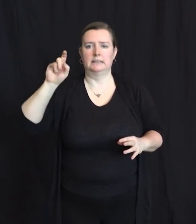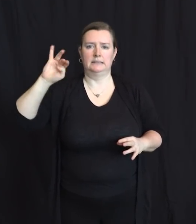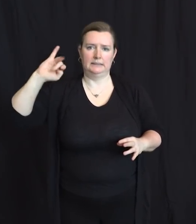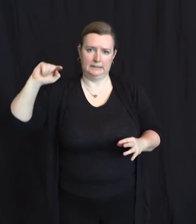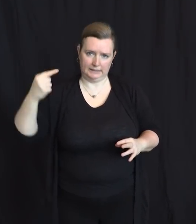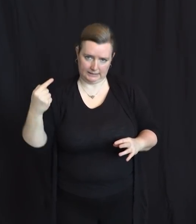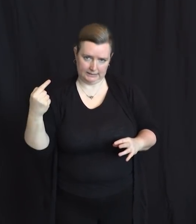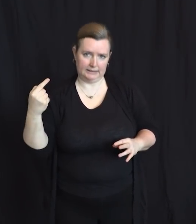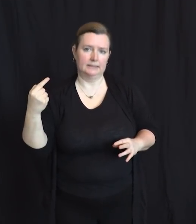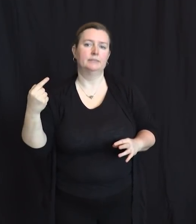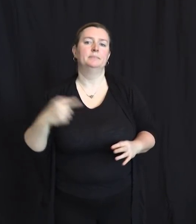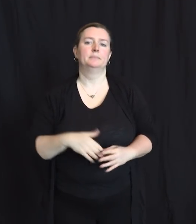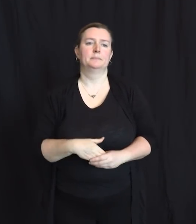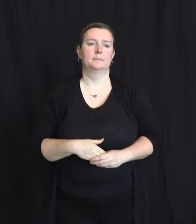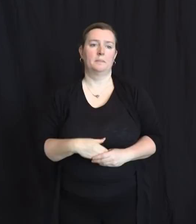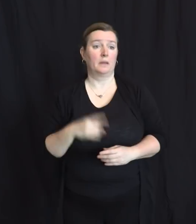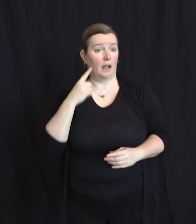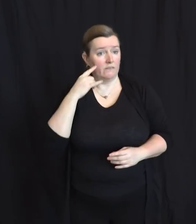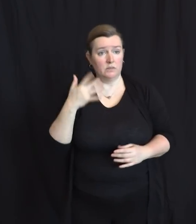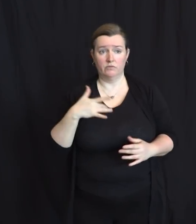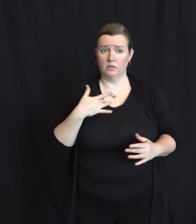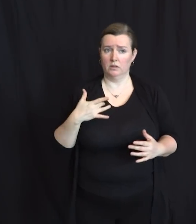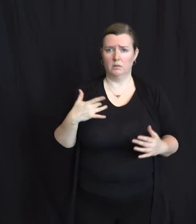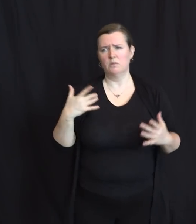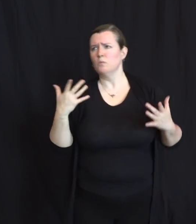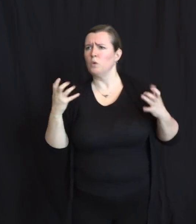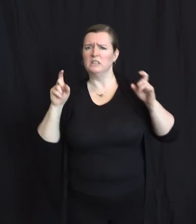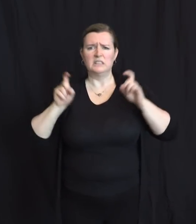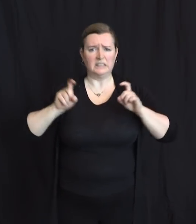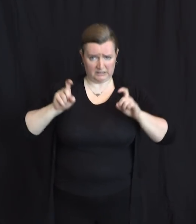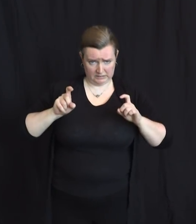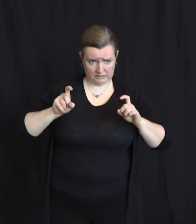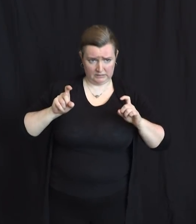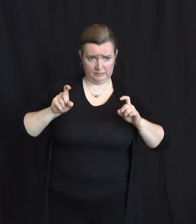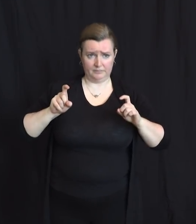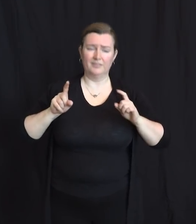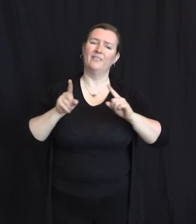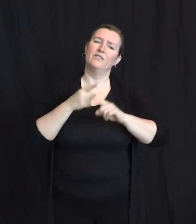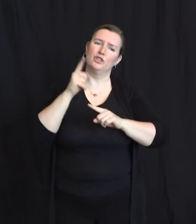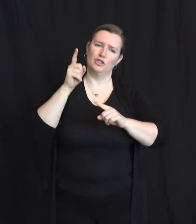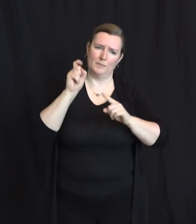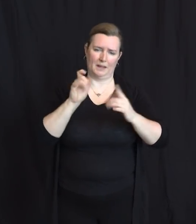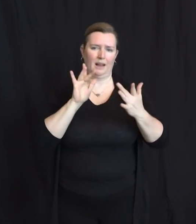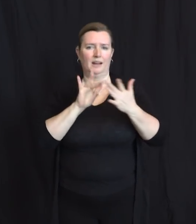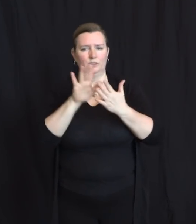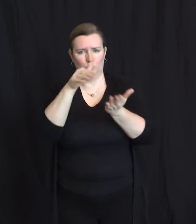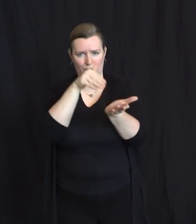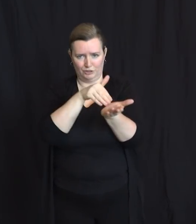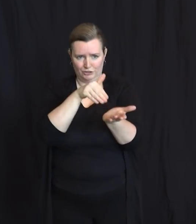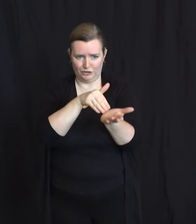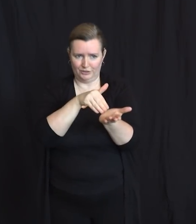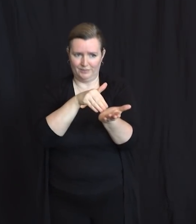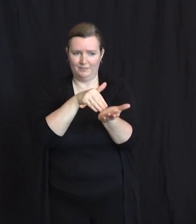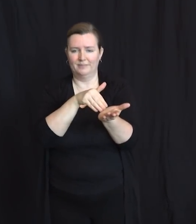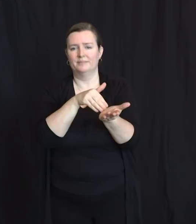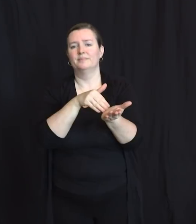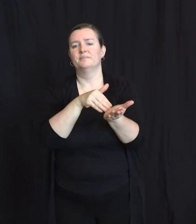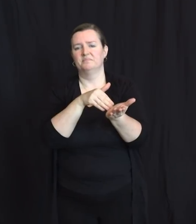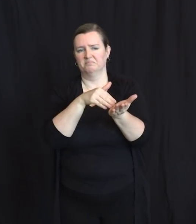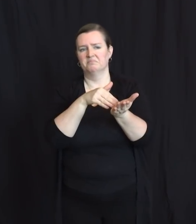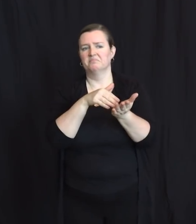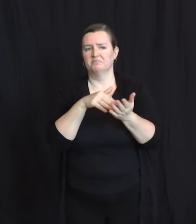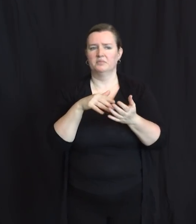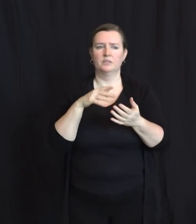covid19.nj.gov/testing. And should you believe you need to be tested, your primary care practitioner can direct you to one of the privately